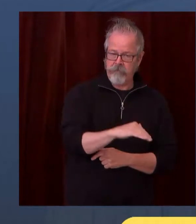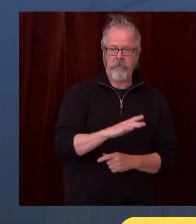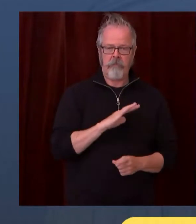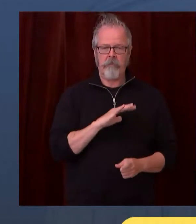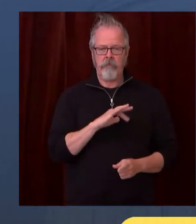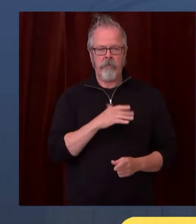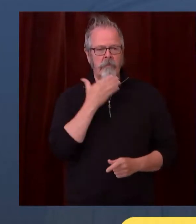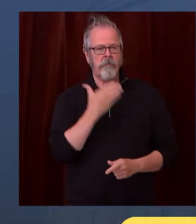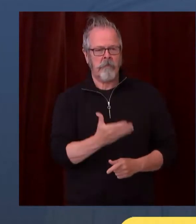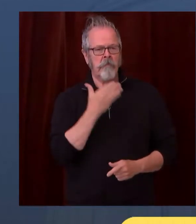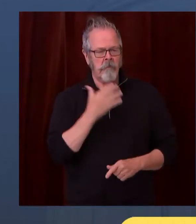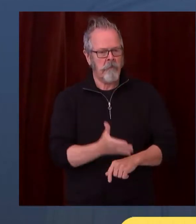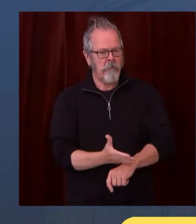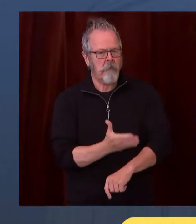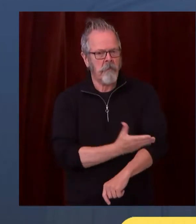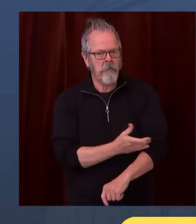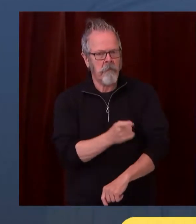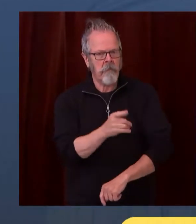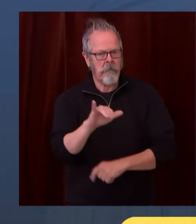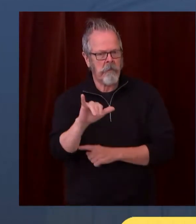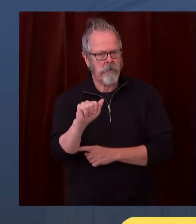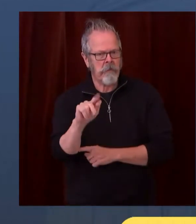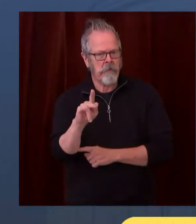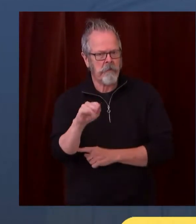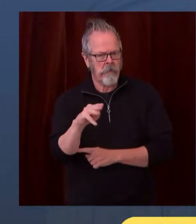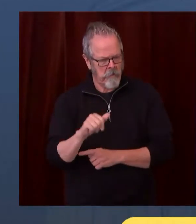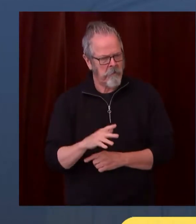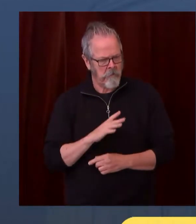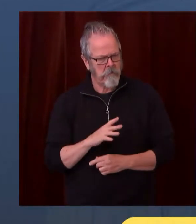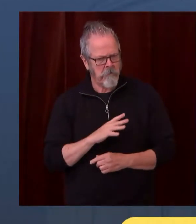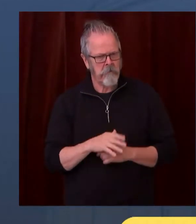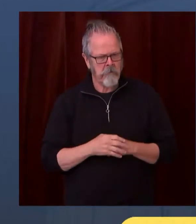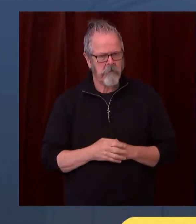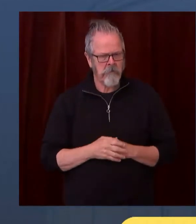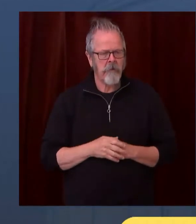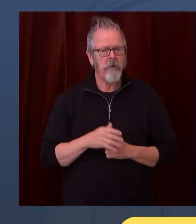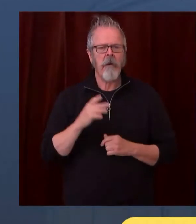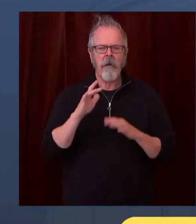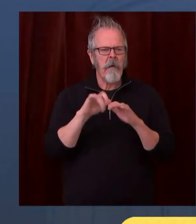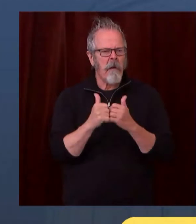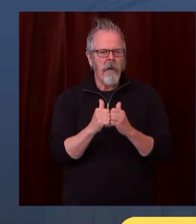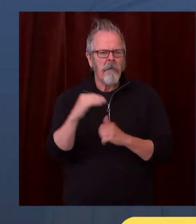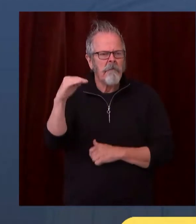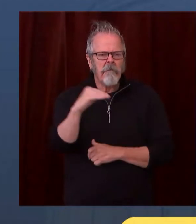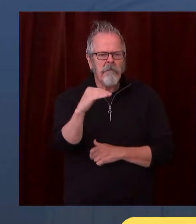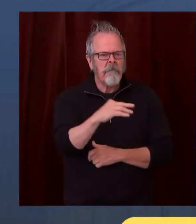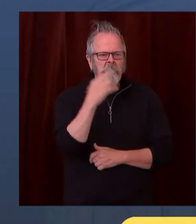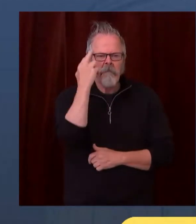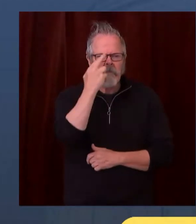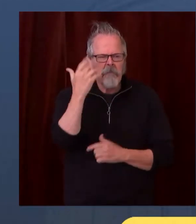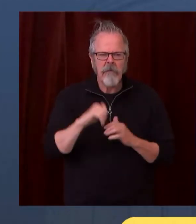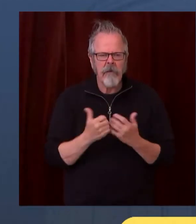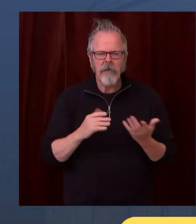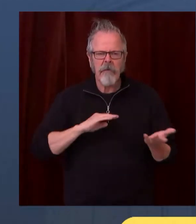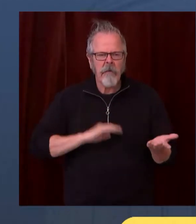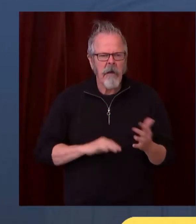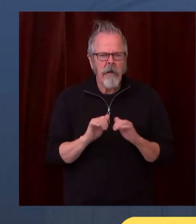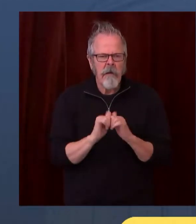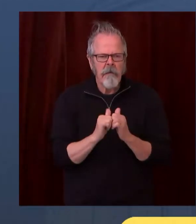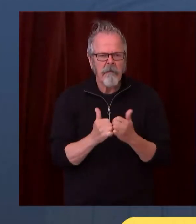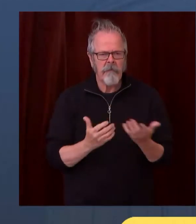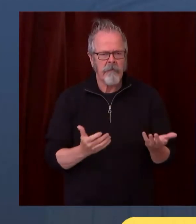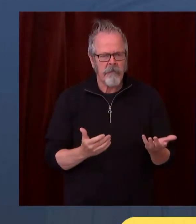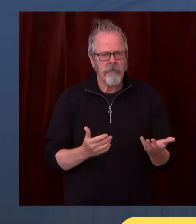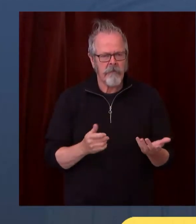for that is that we had an early mask up campaign in Yakima County. We want to thank the local leaders,